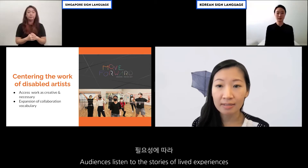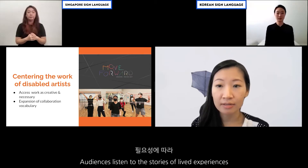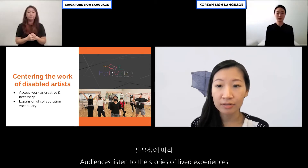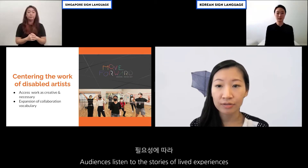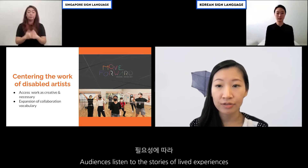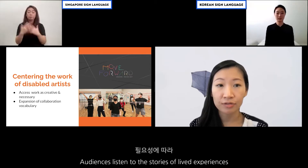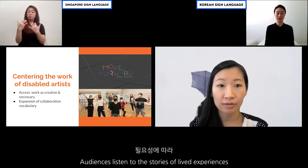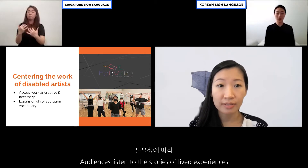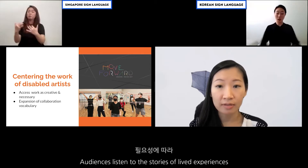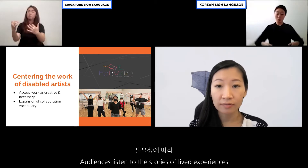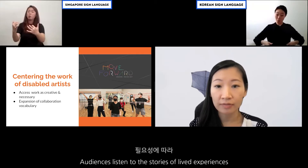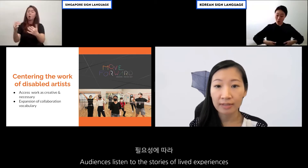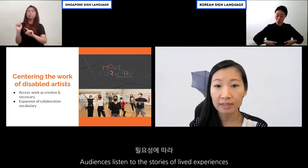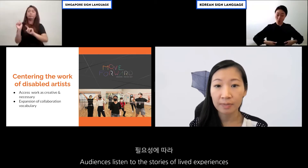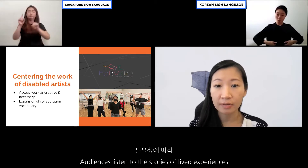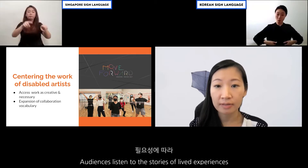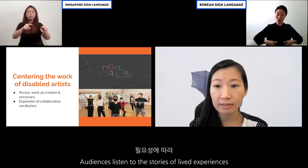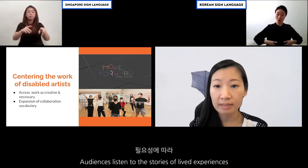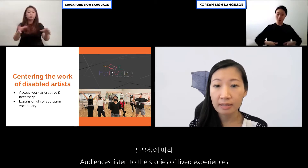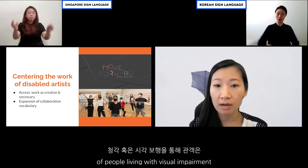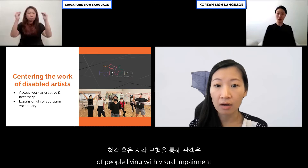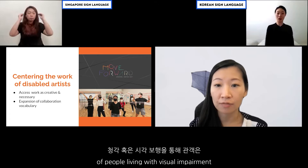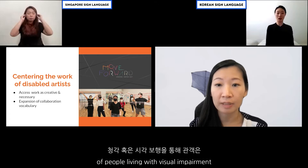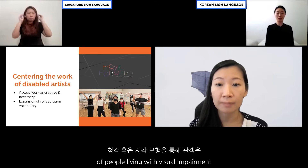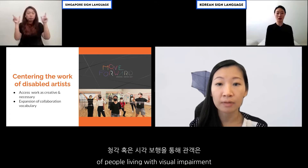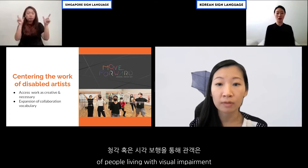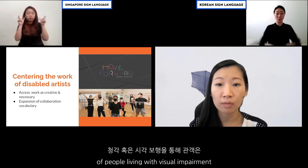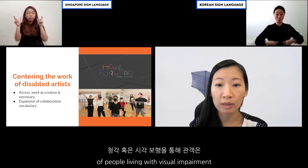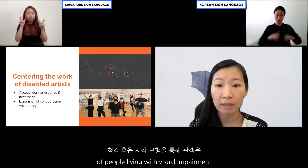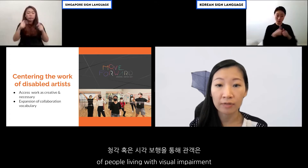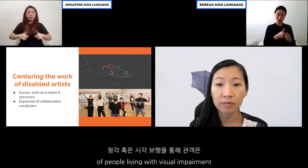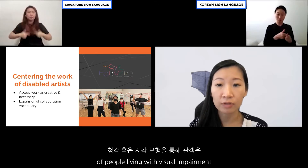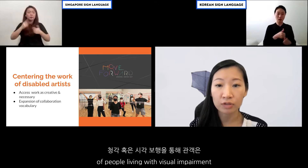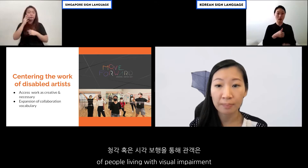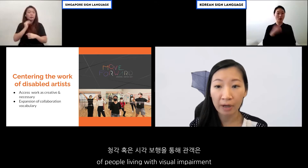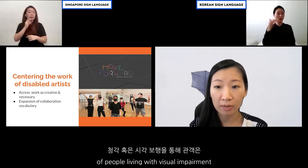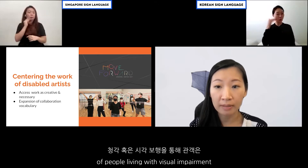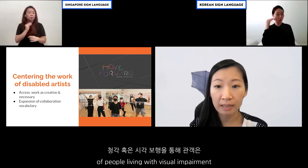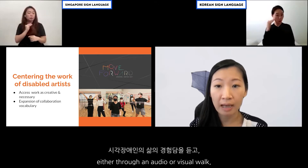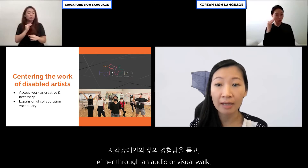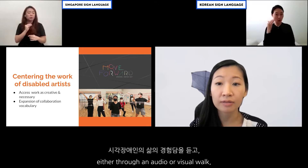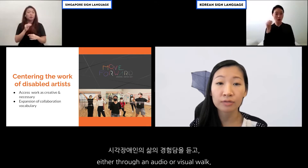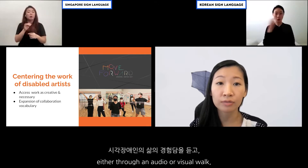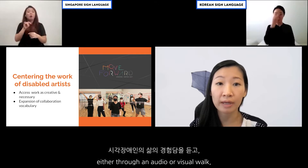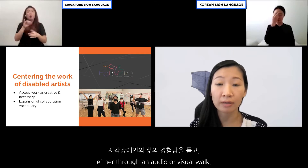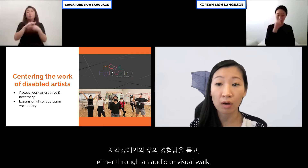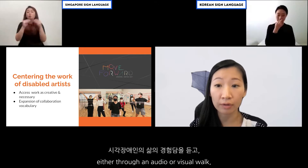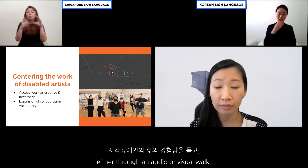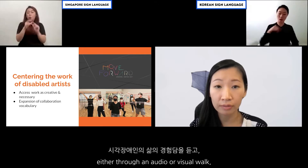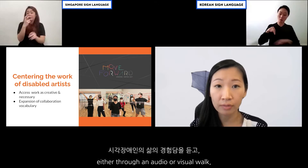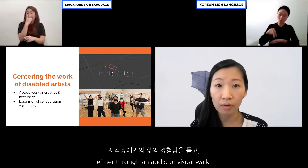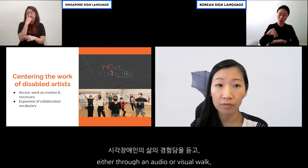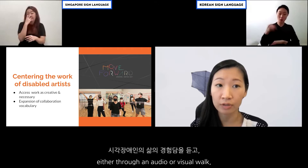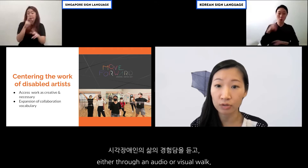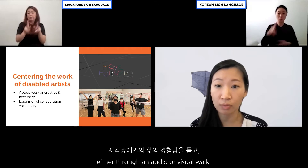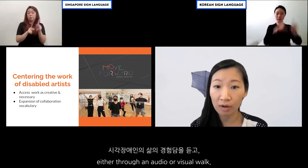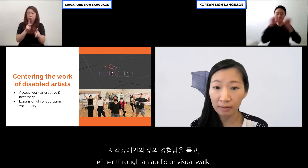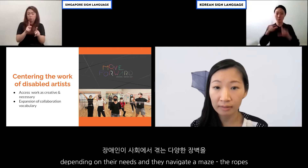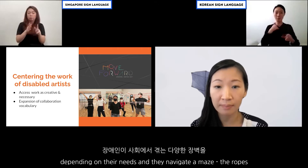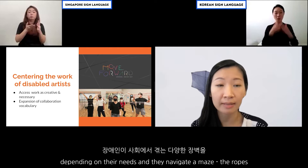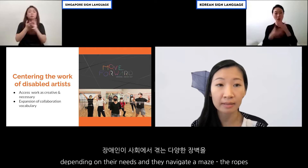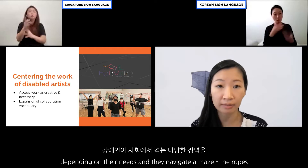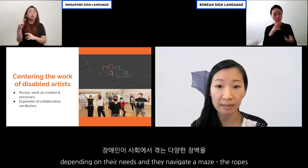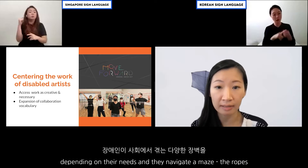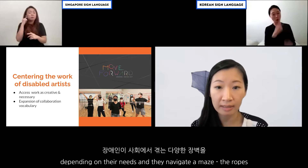Audiences listen to the stories of lived experiences of people living with visual impairment, either through an audio or visual